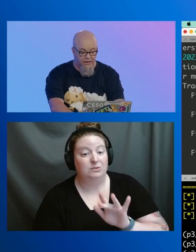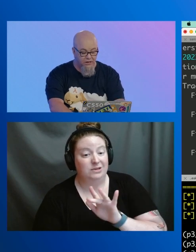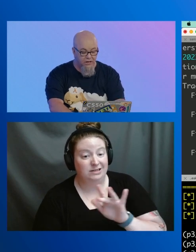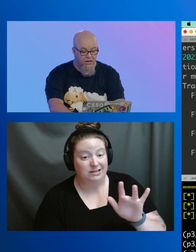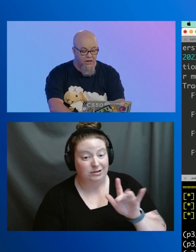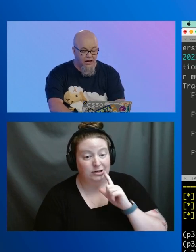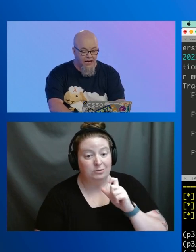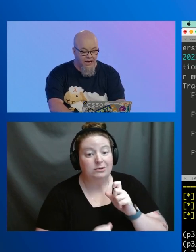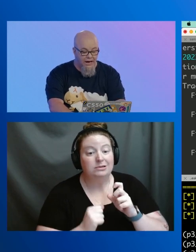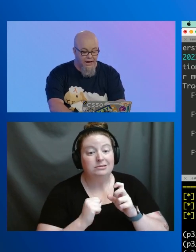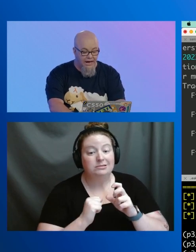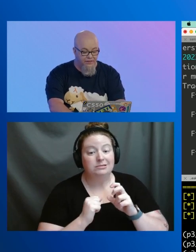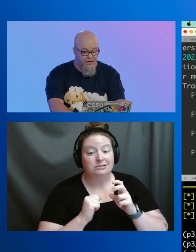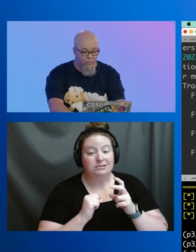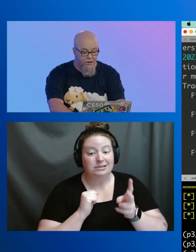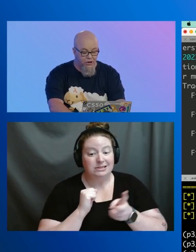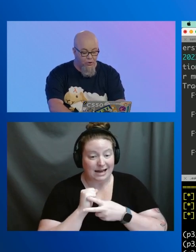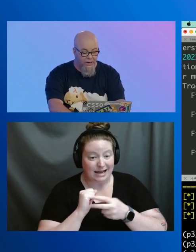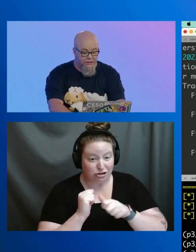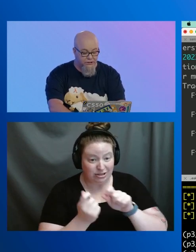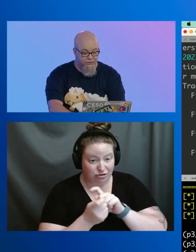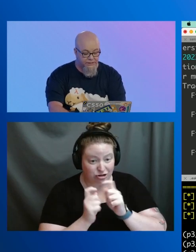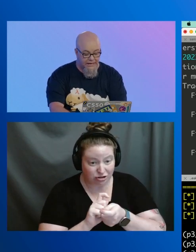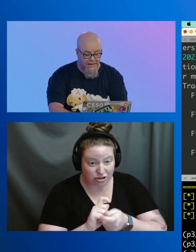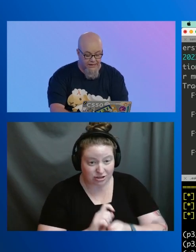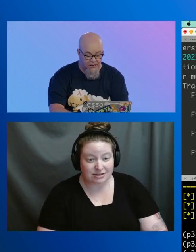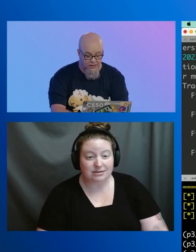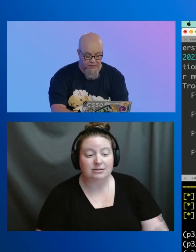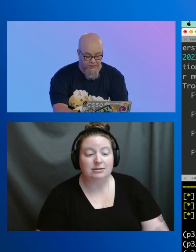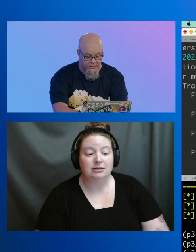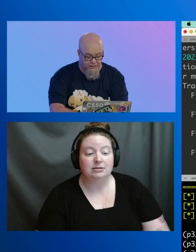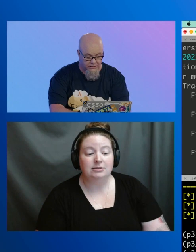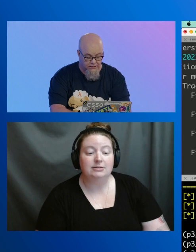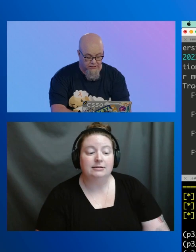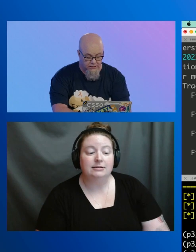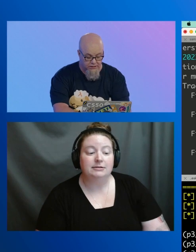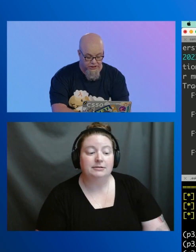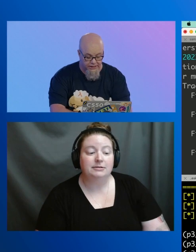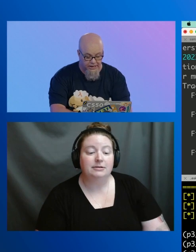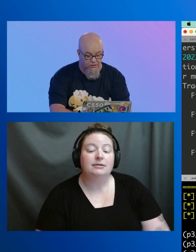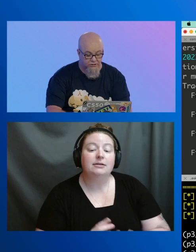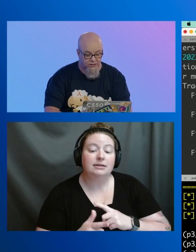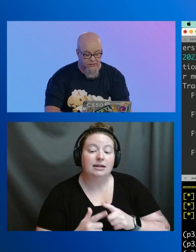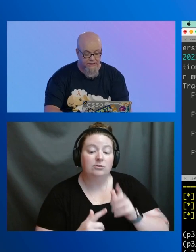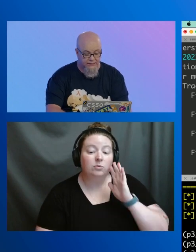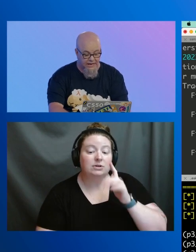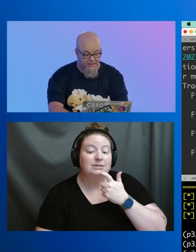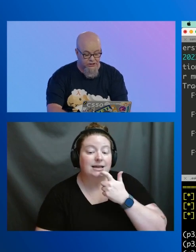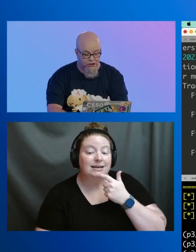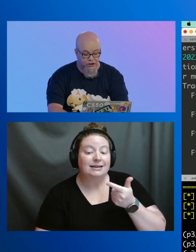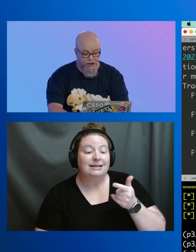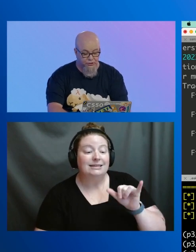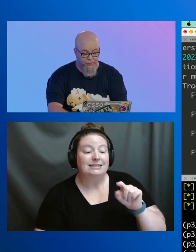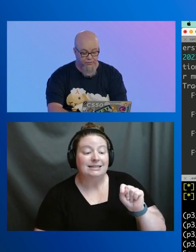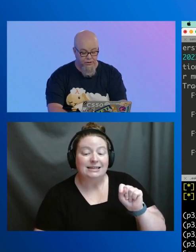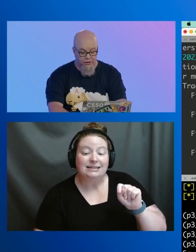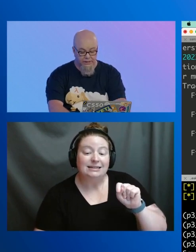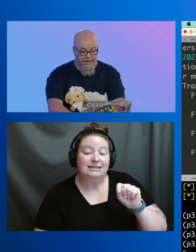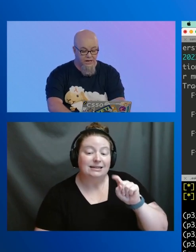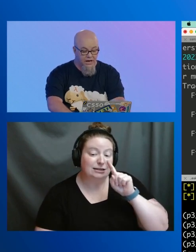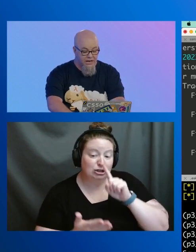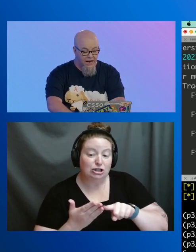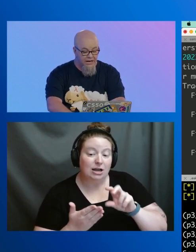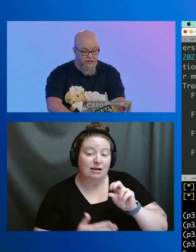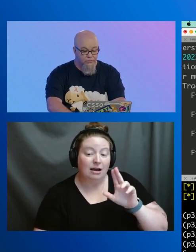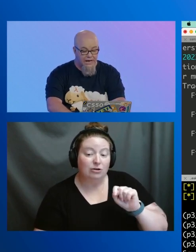we've done. And then we're going to say git checkout stage 2.